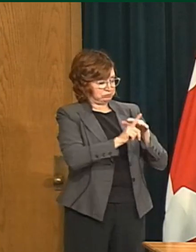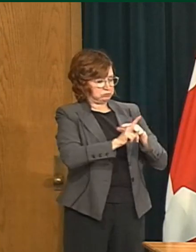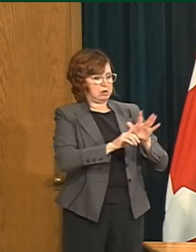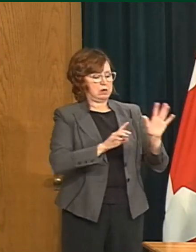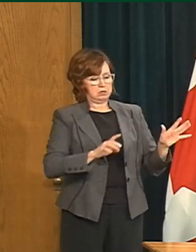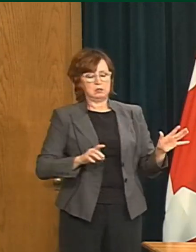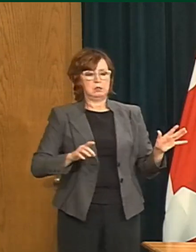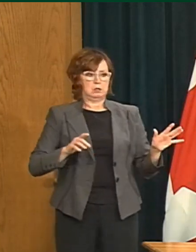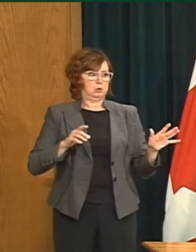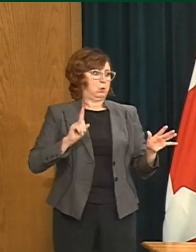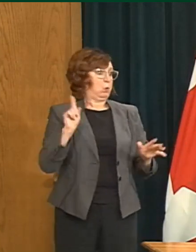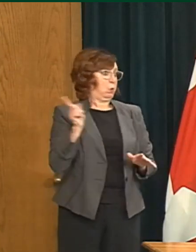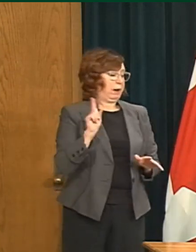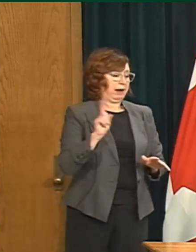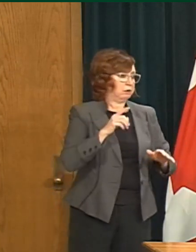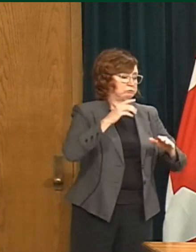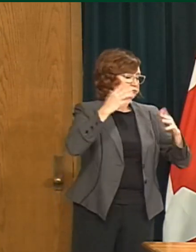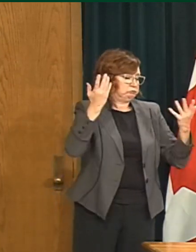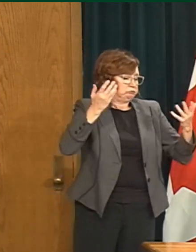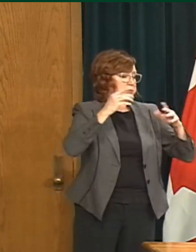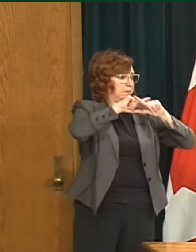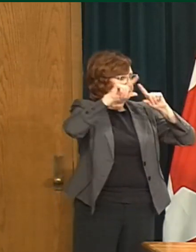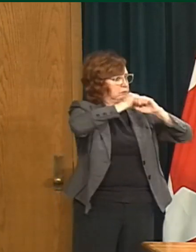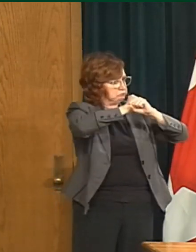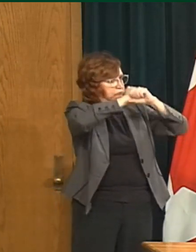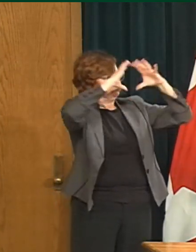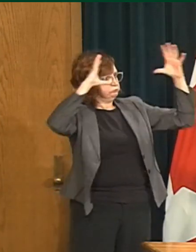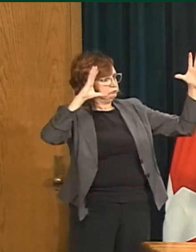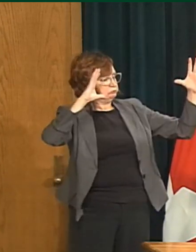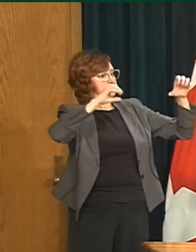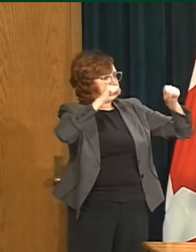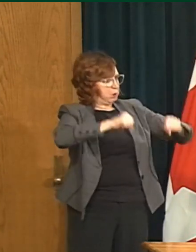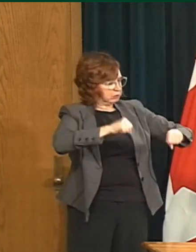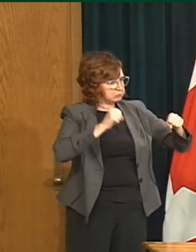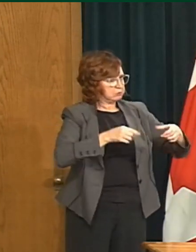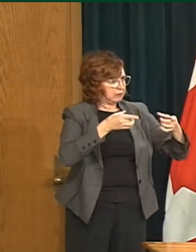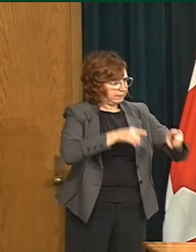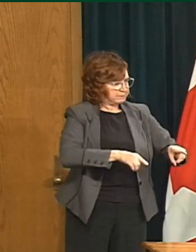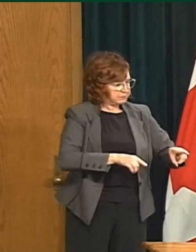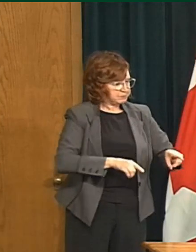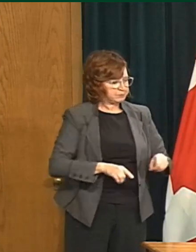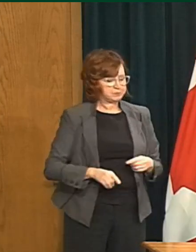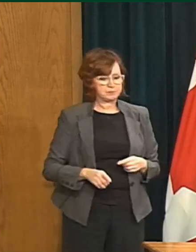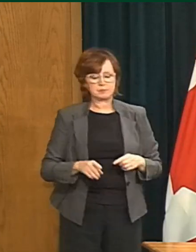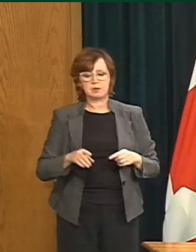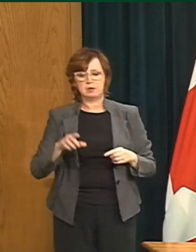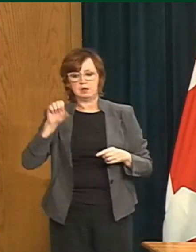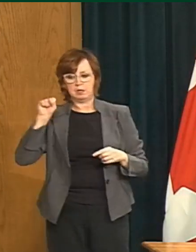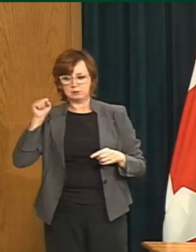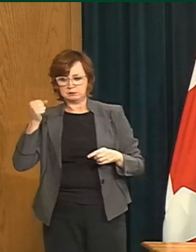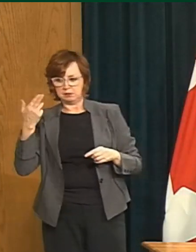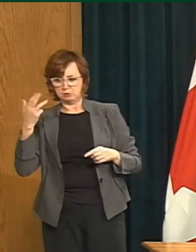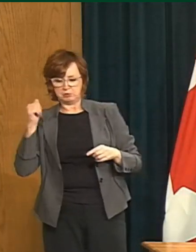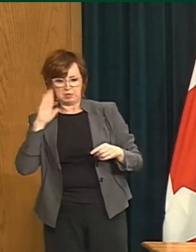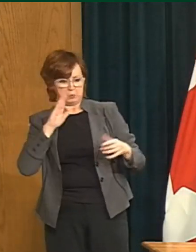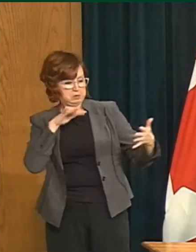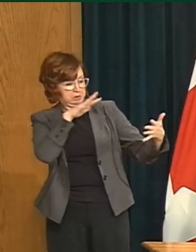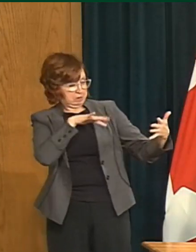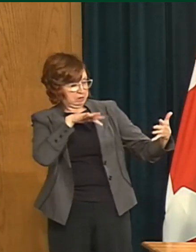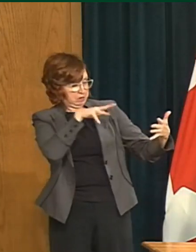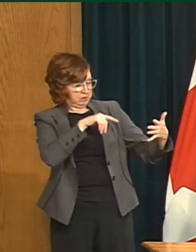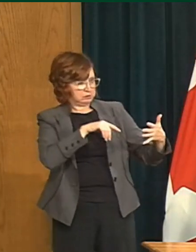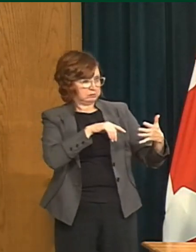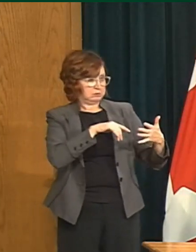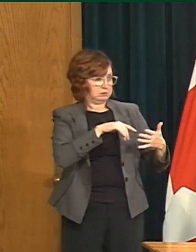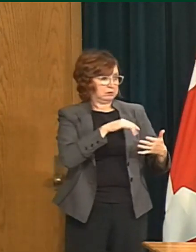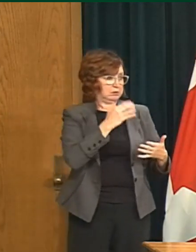region, the health authority needs to be ready to address that wherever it may occur in the province, and that may be in this range. That's